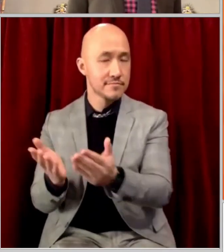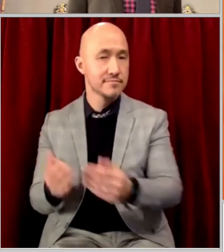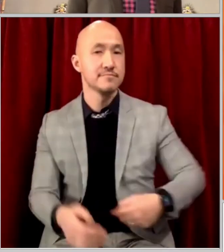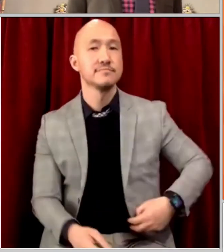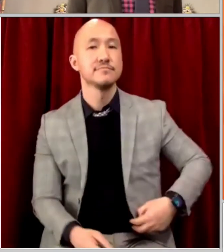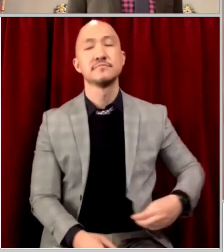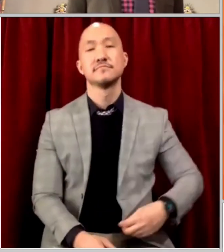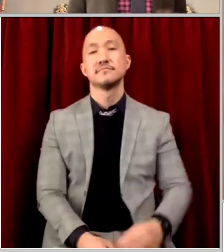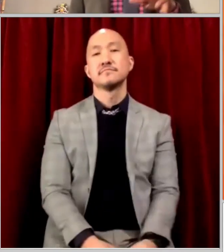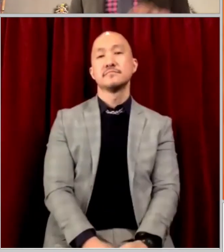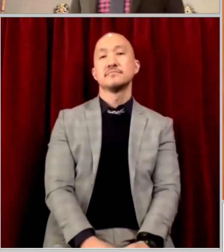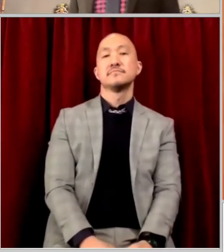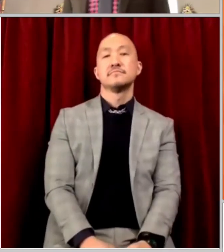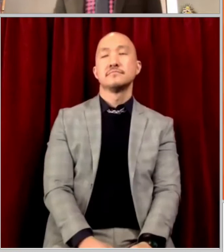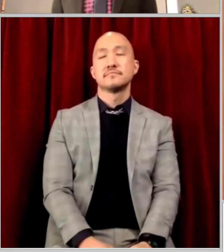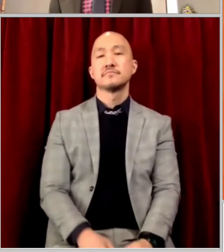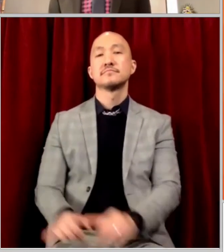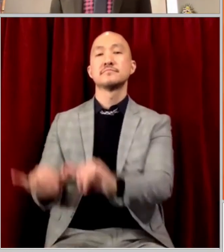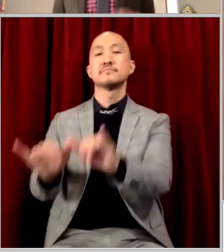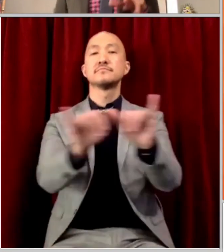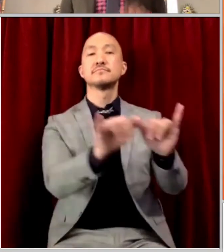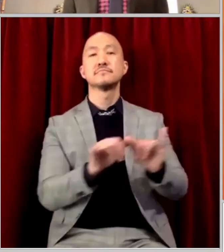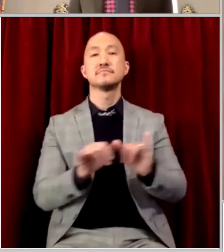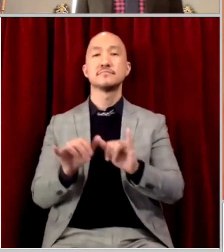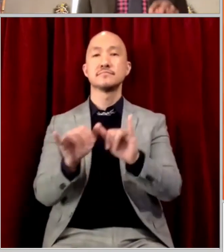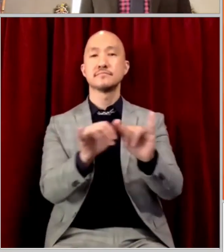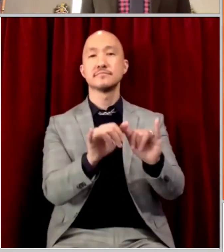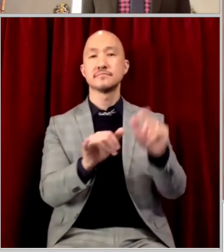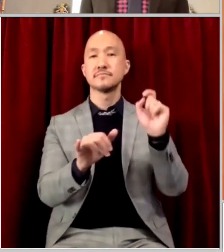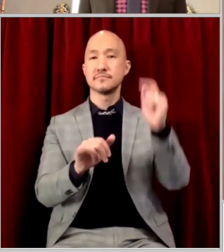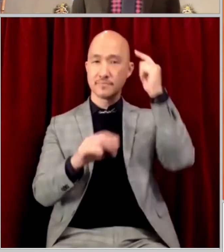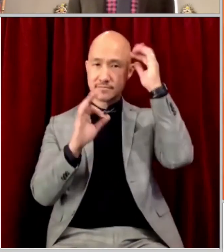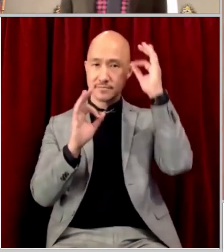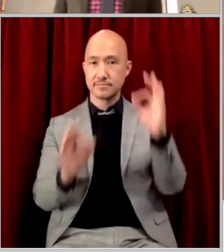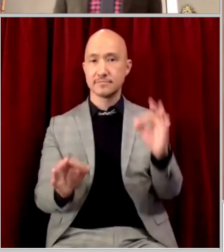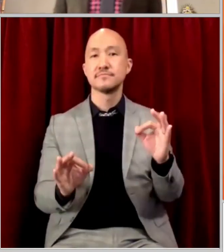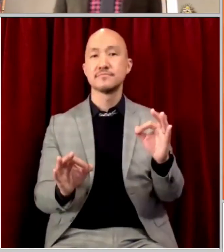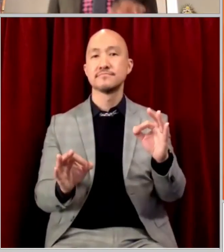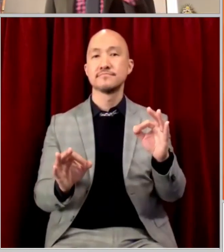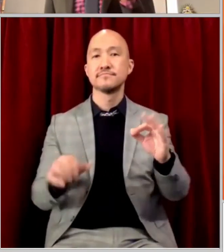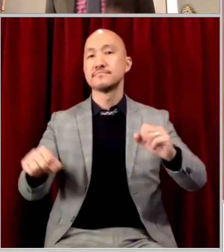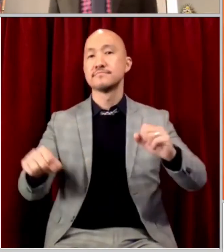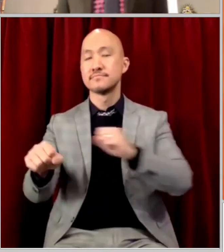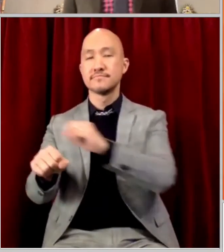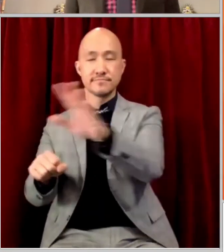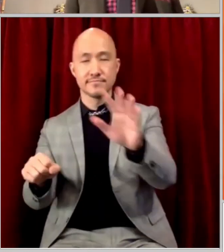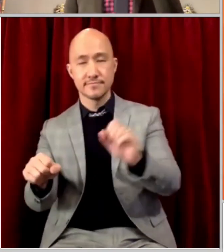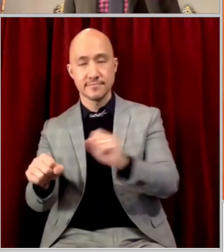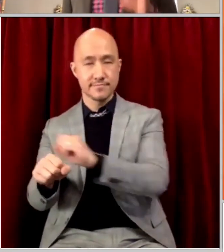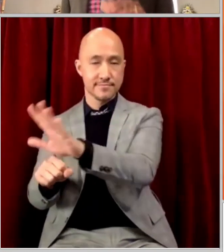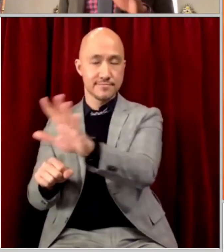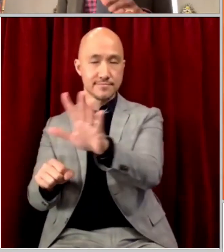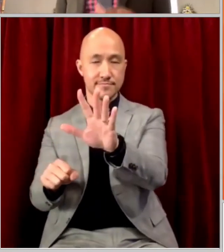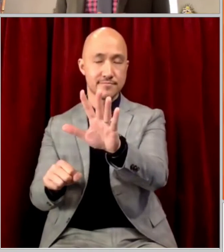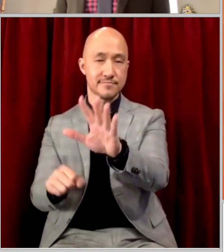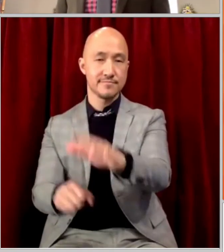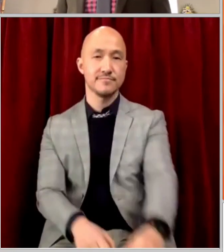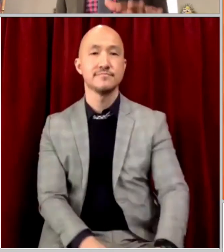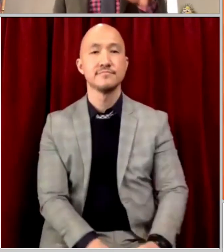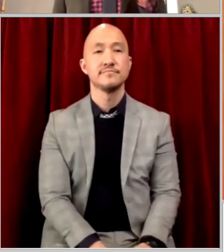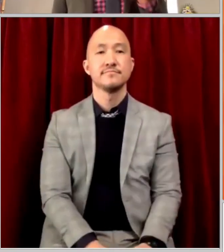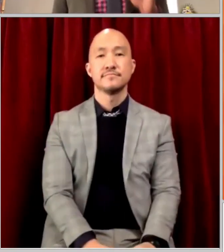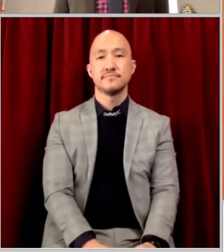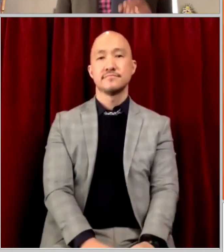room, everybody who's online, what we need to decide to do is we need to decide that I will be